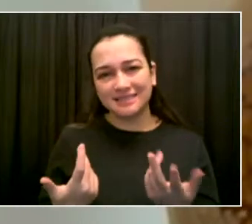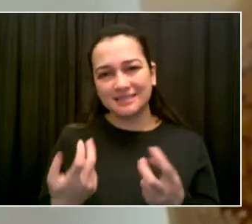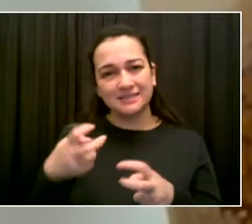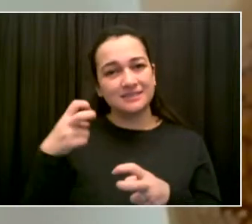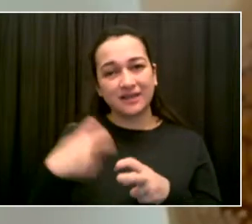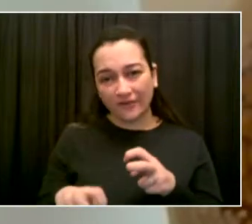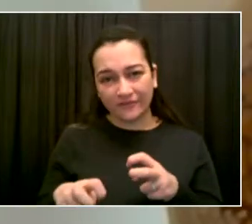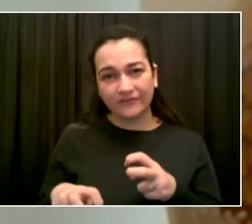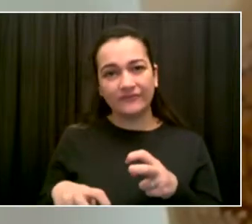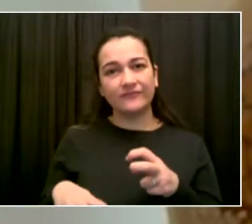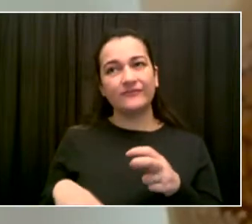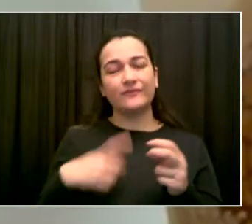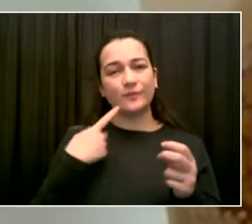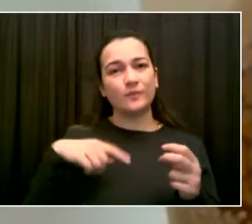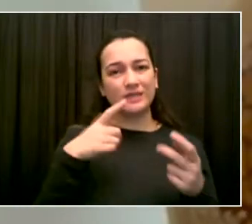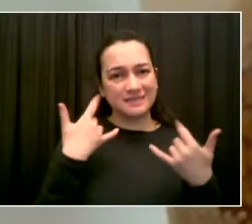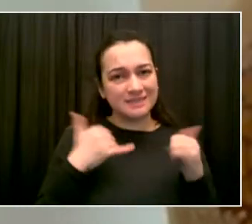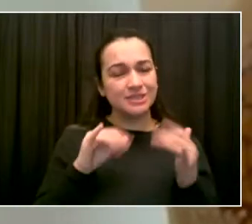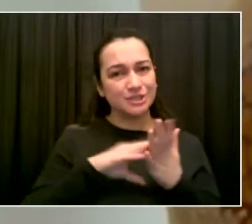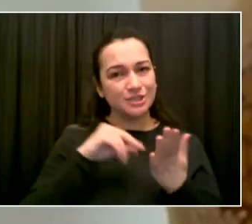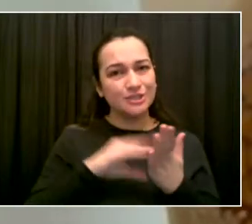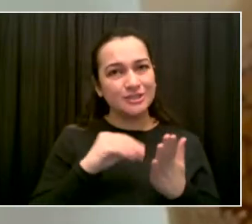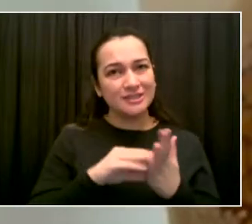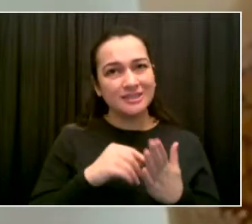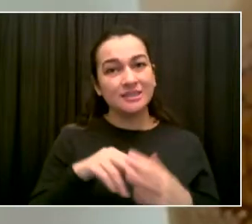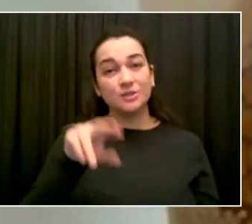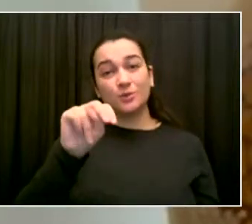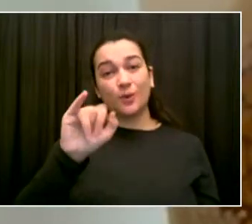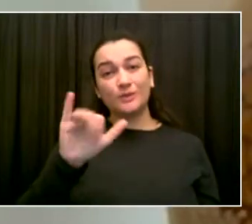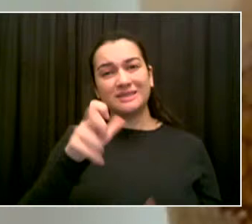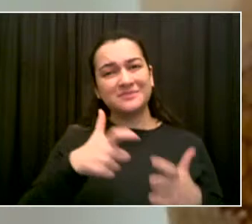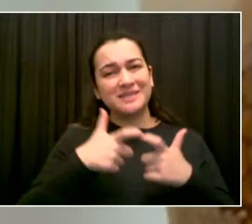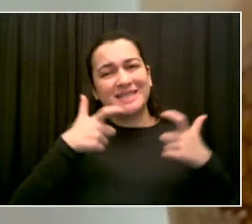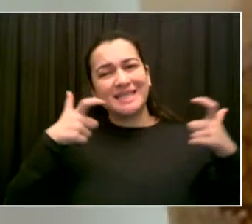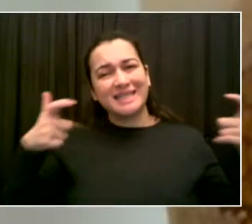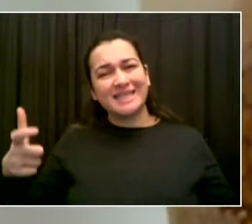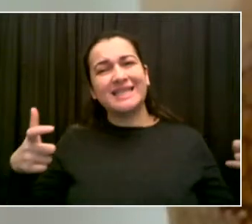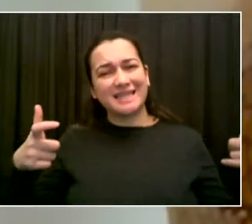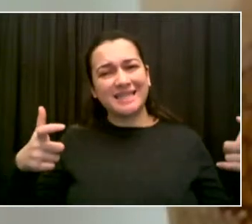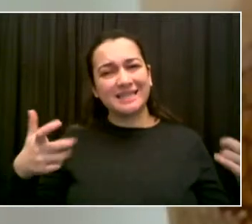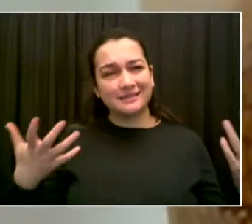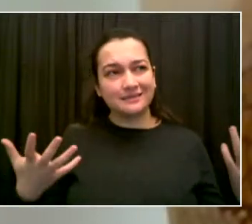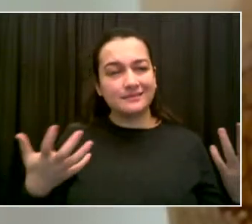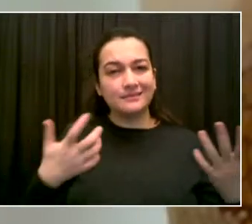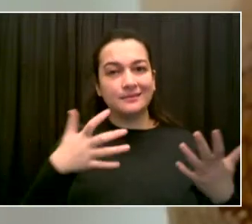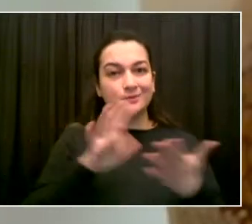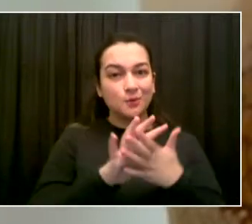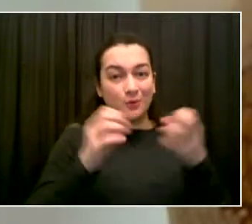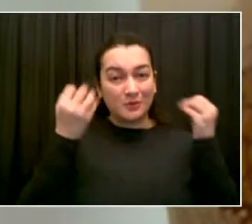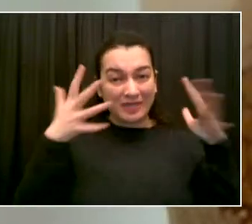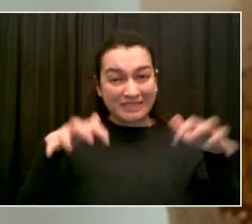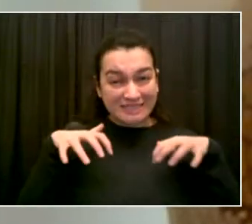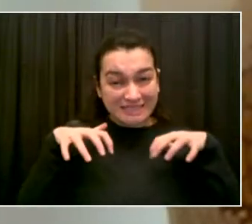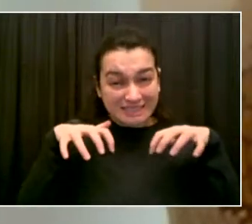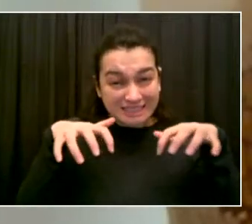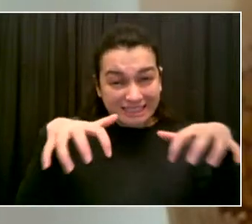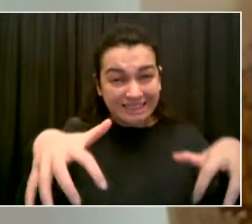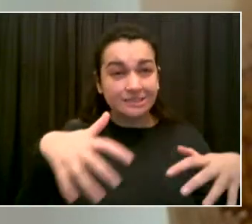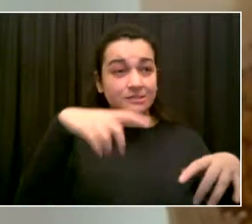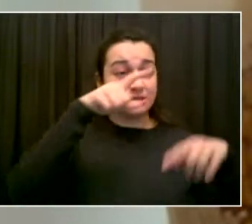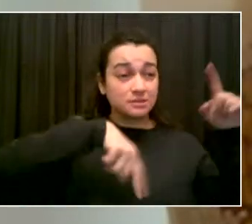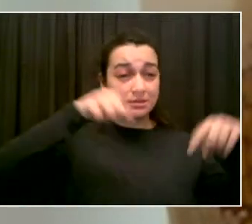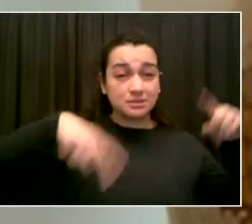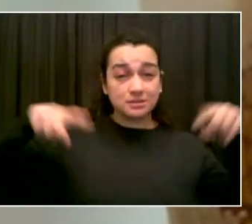country. We have, lots of investigations that occur and need to happen rapidly so that we can